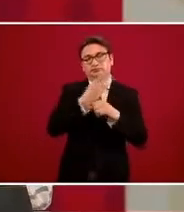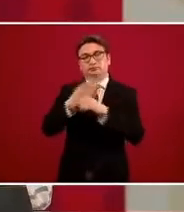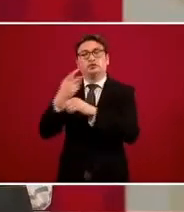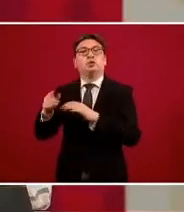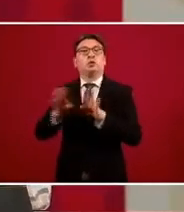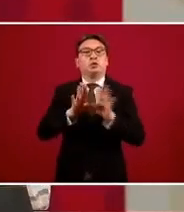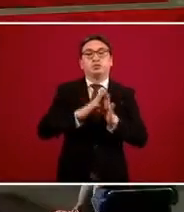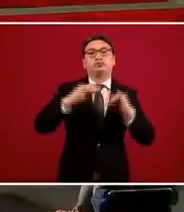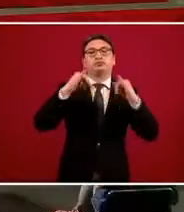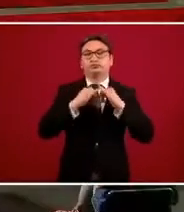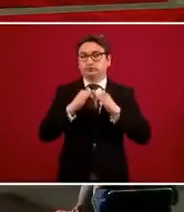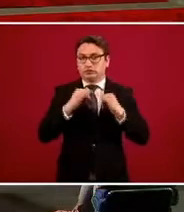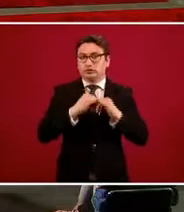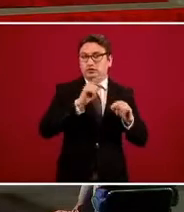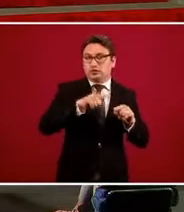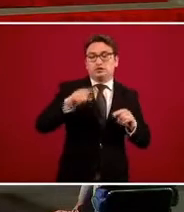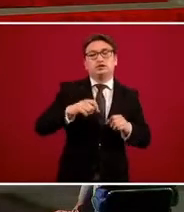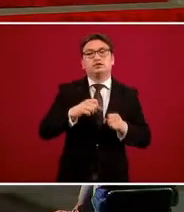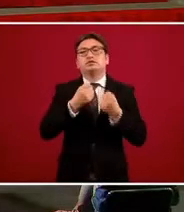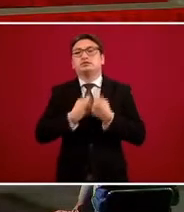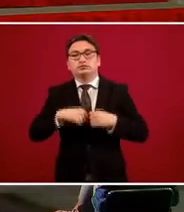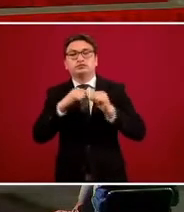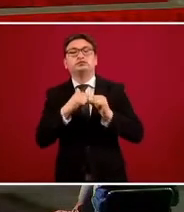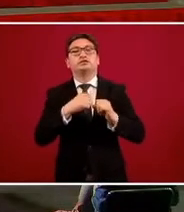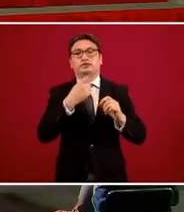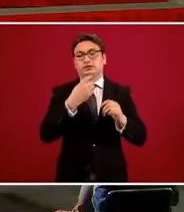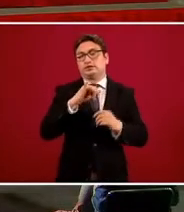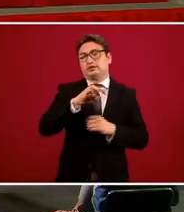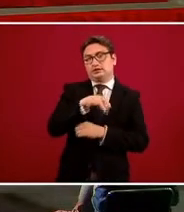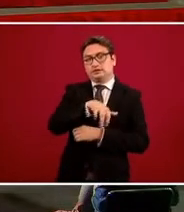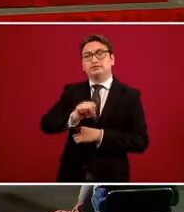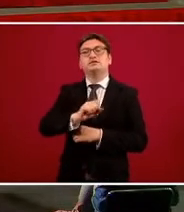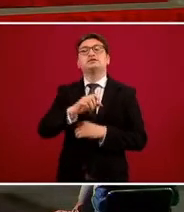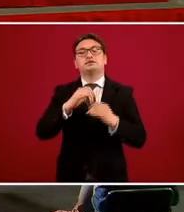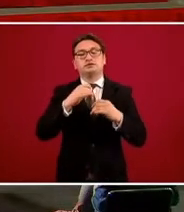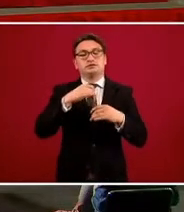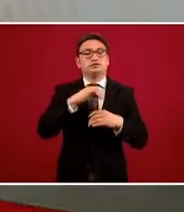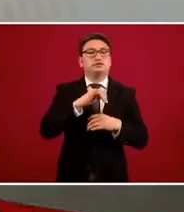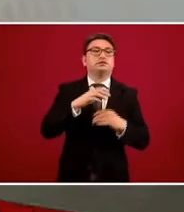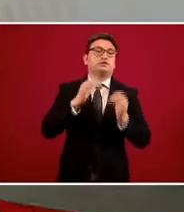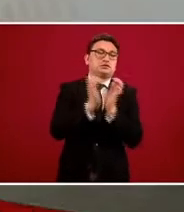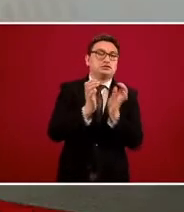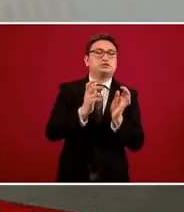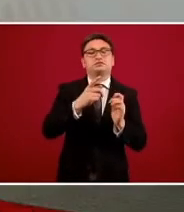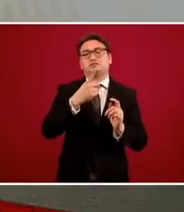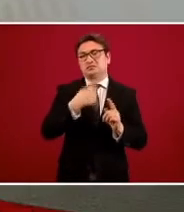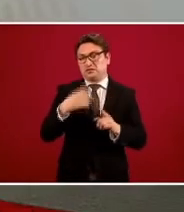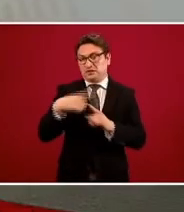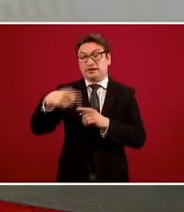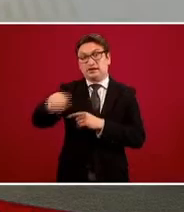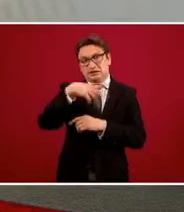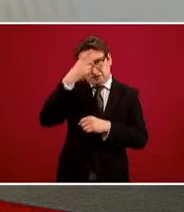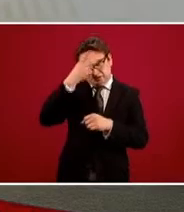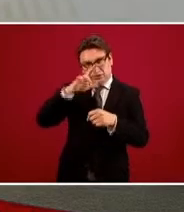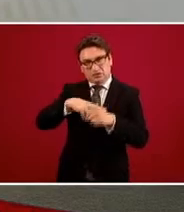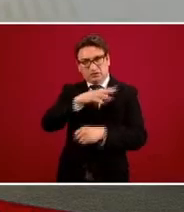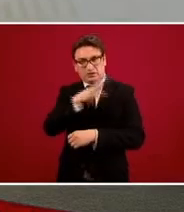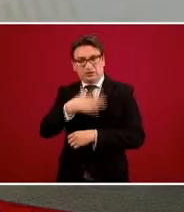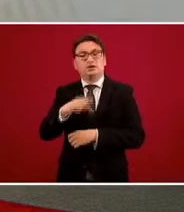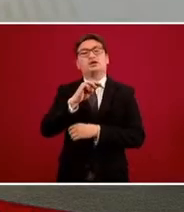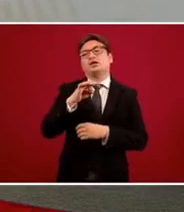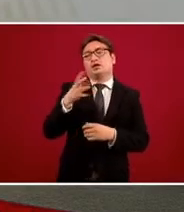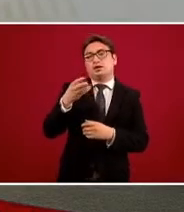of beds as a result of the reconversion program. On a larger scale, we also have extra beds